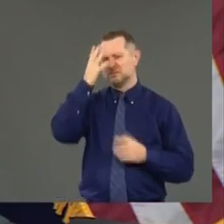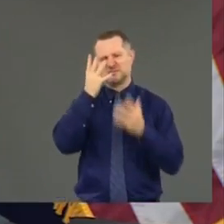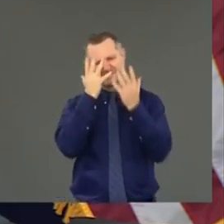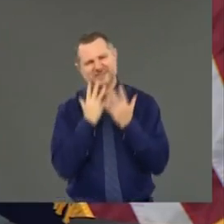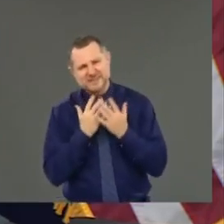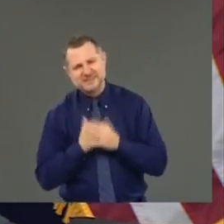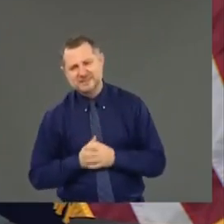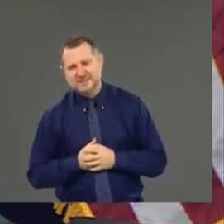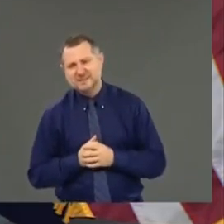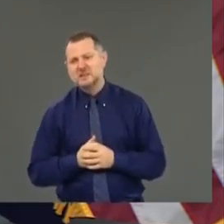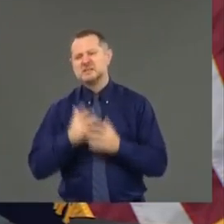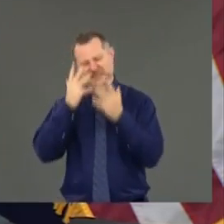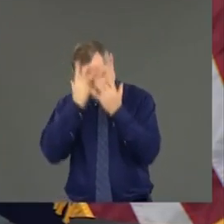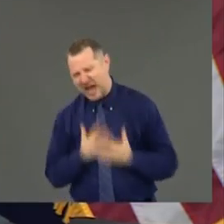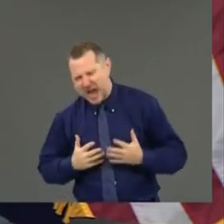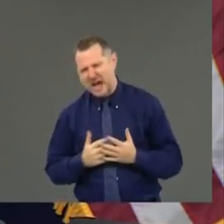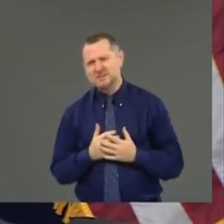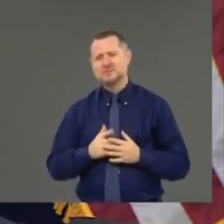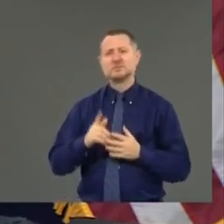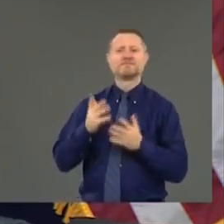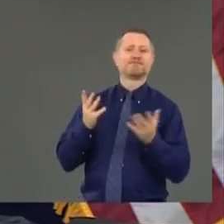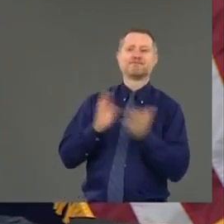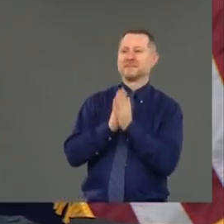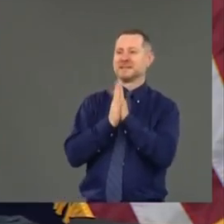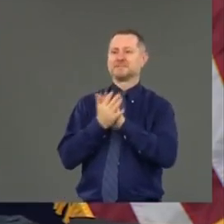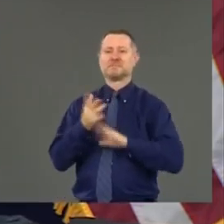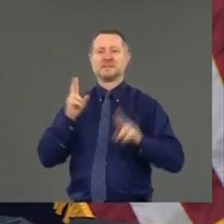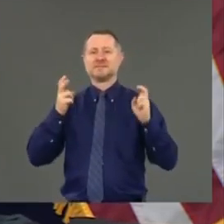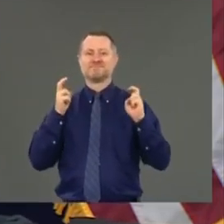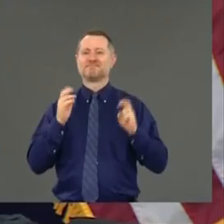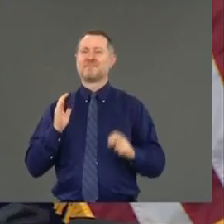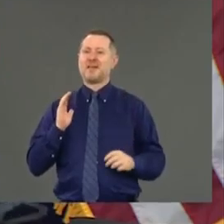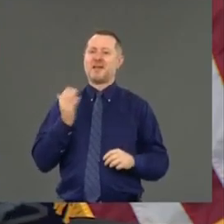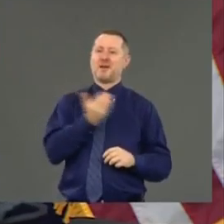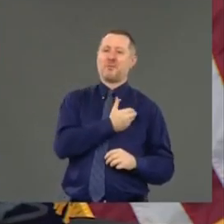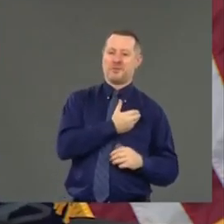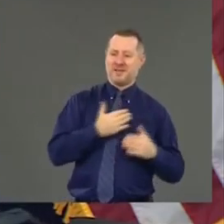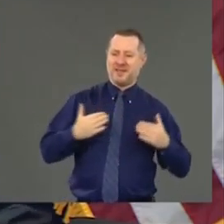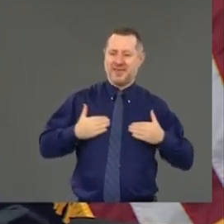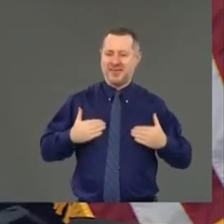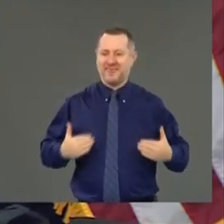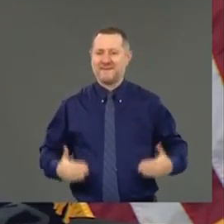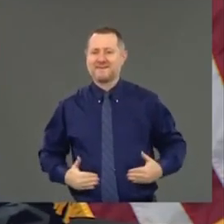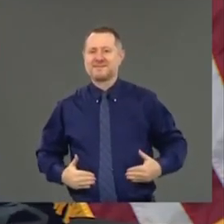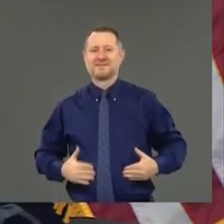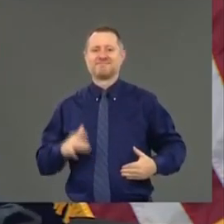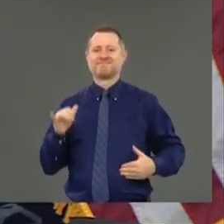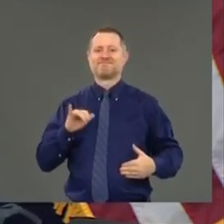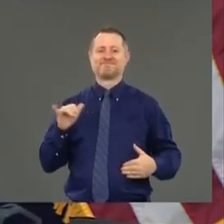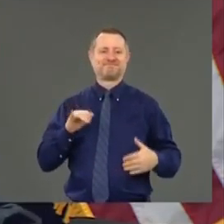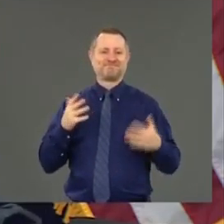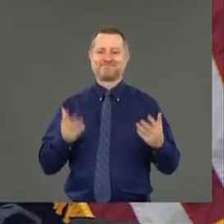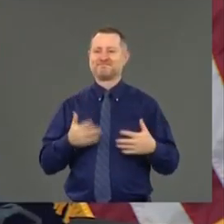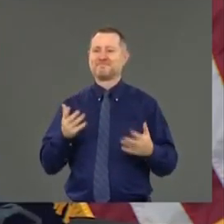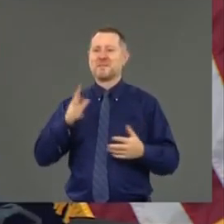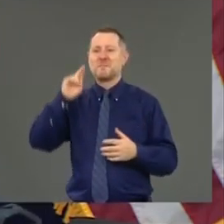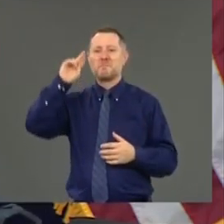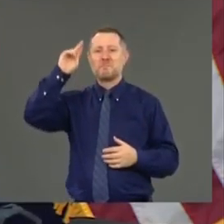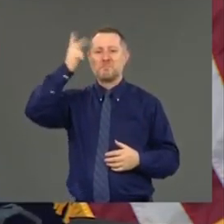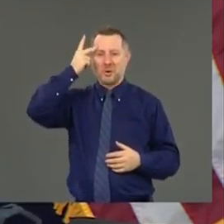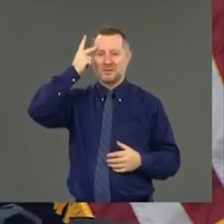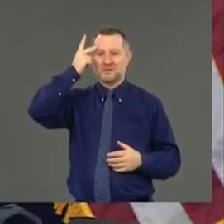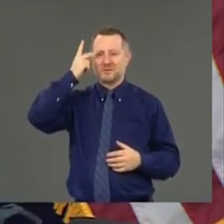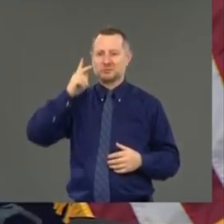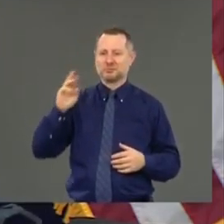sad that it's become, that our health has become, you know, a sort of political issue. You